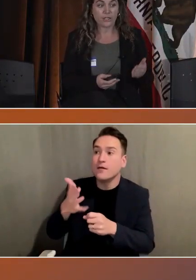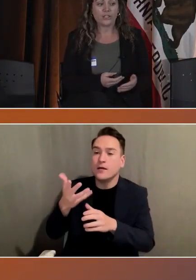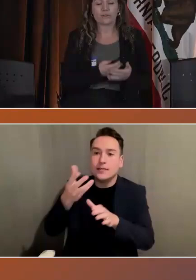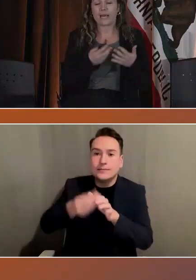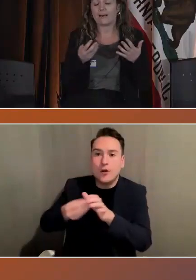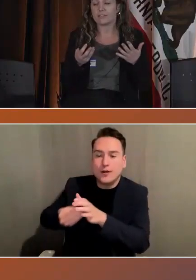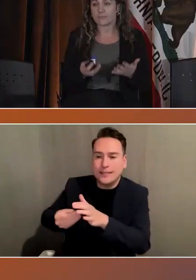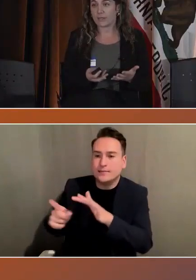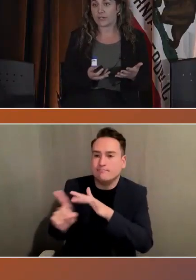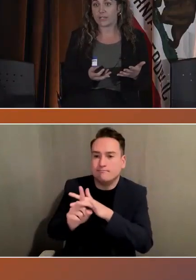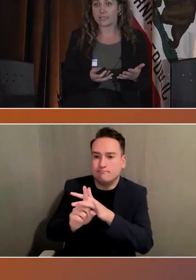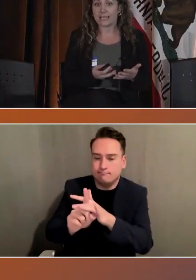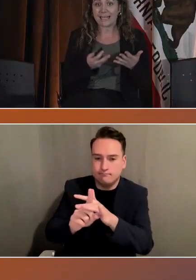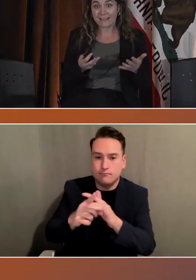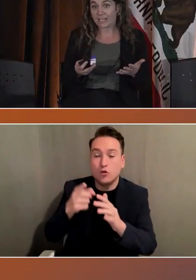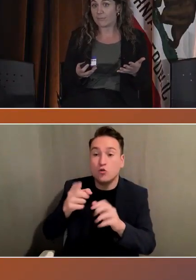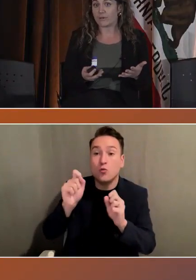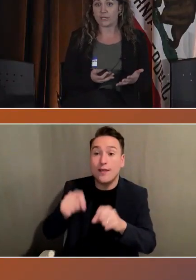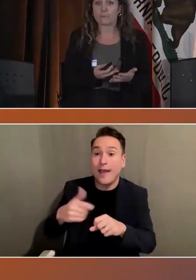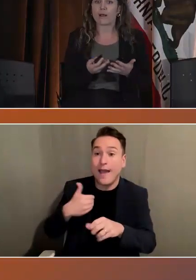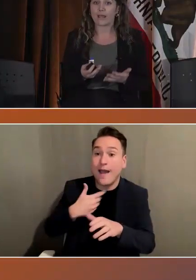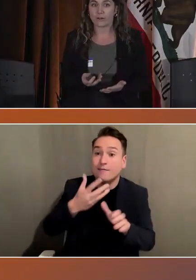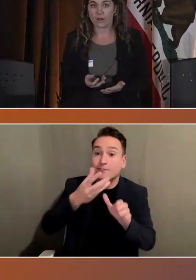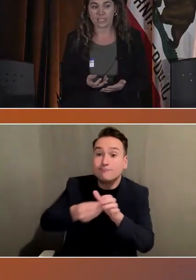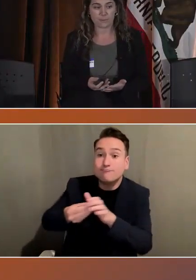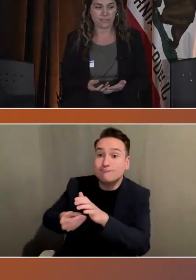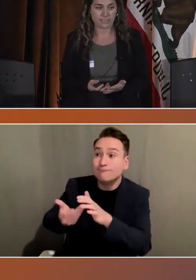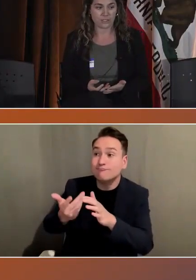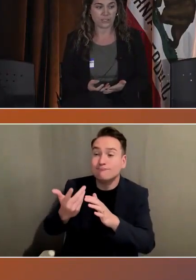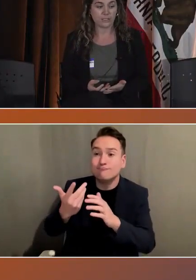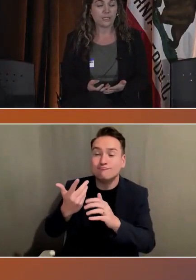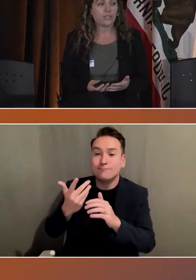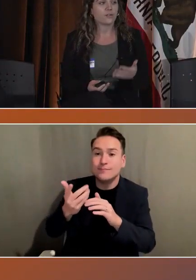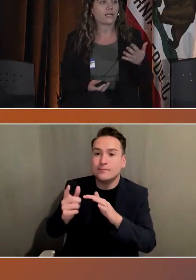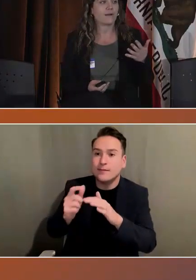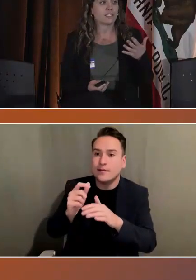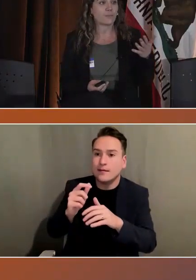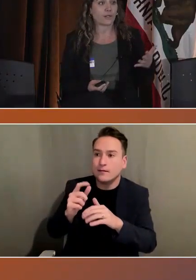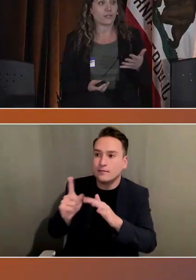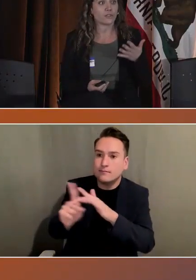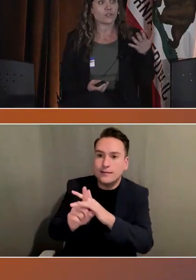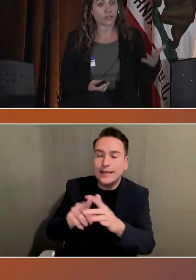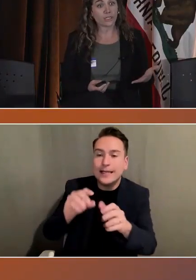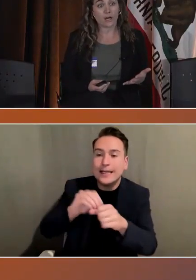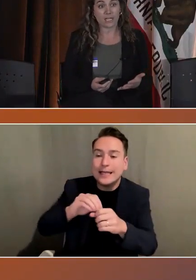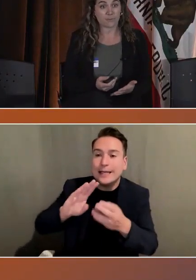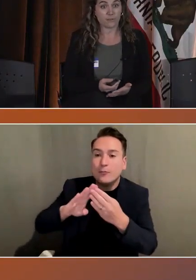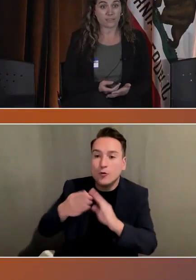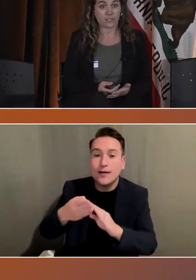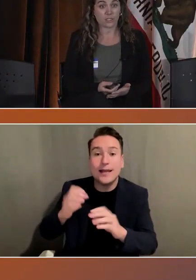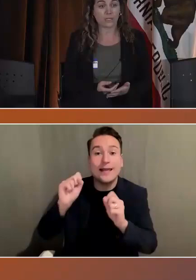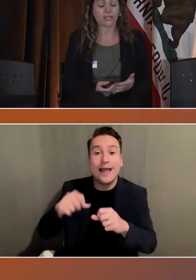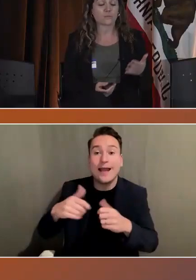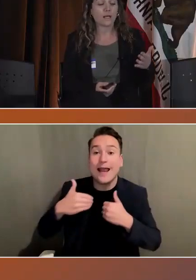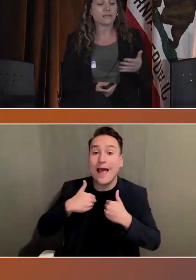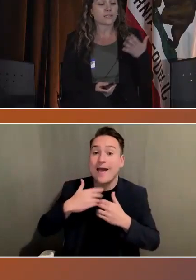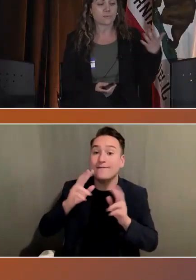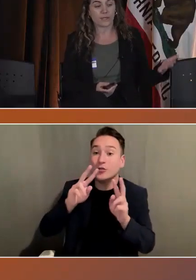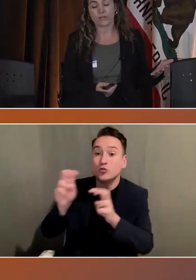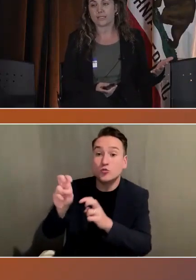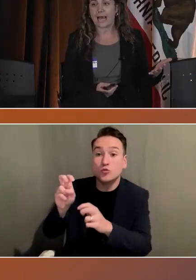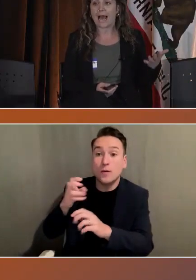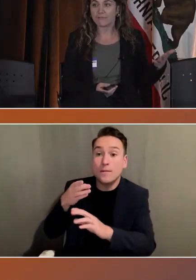here. You can have disparities in the community prior to hospitalization. You can have disparities during hospitalization, as well